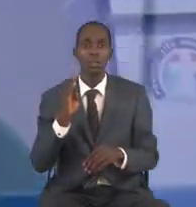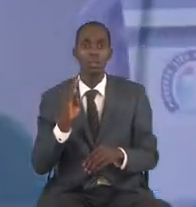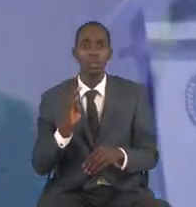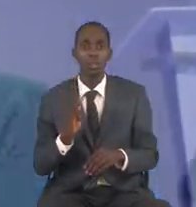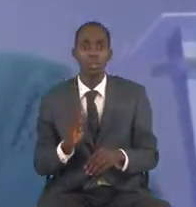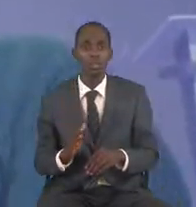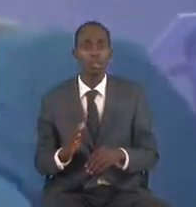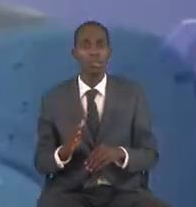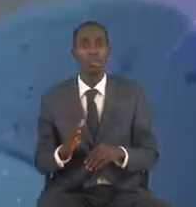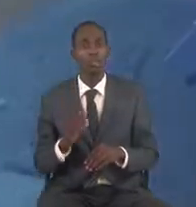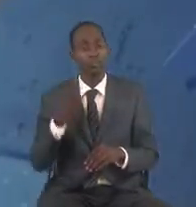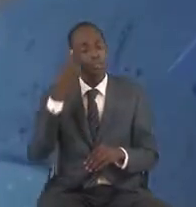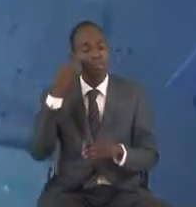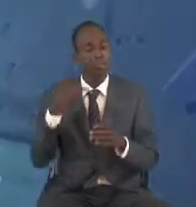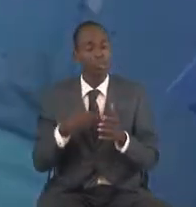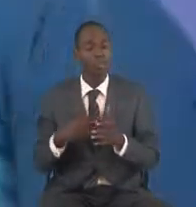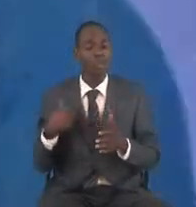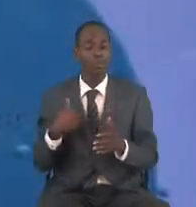this